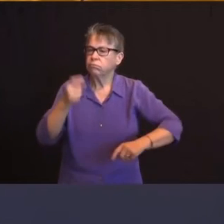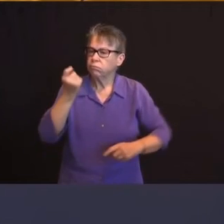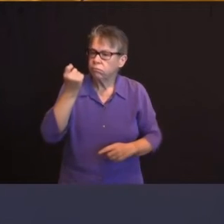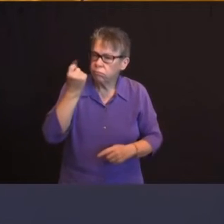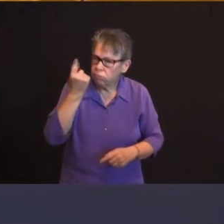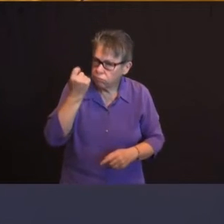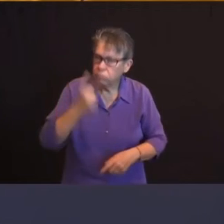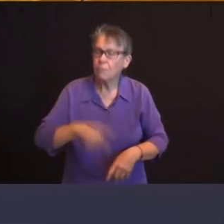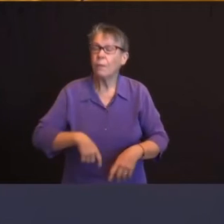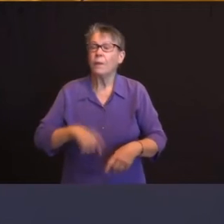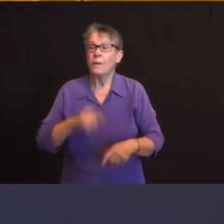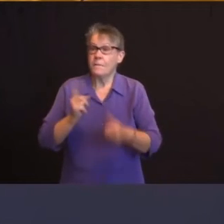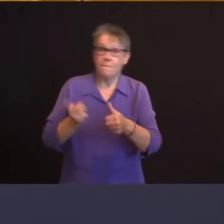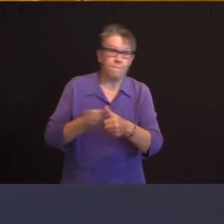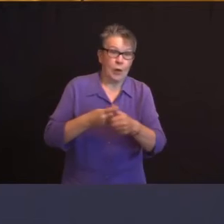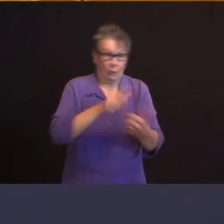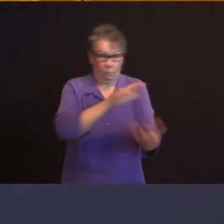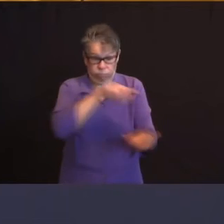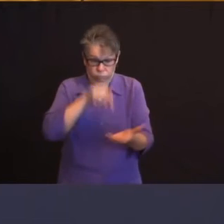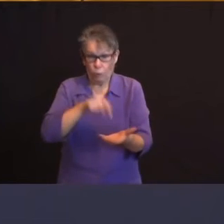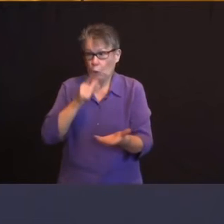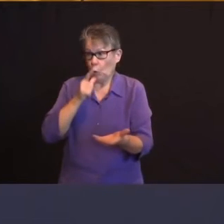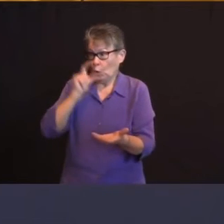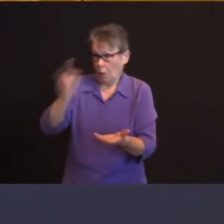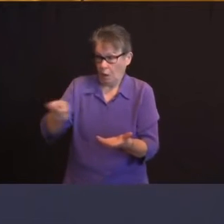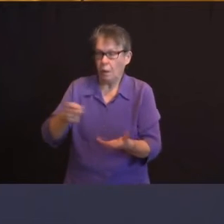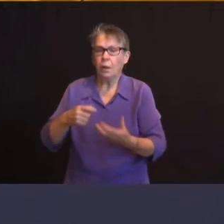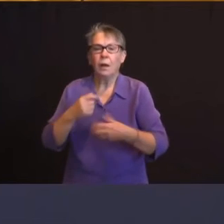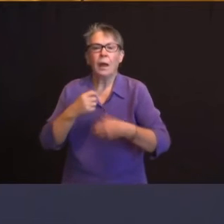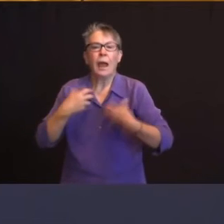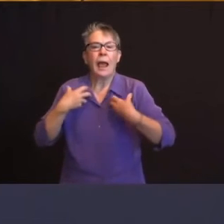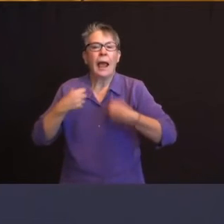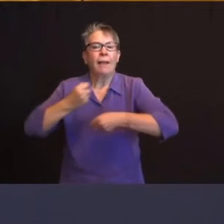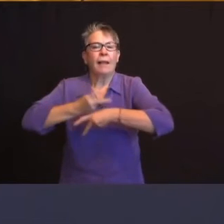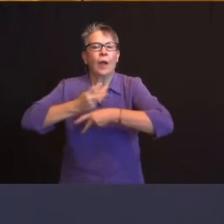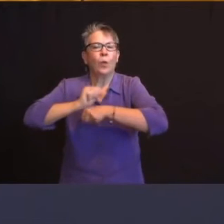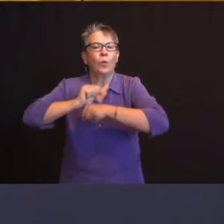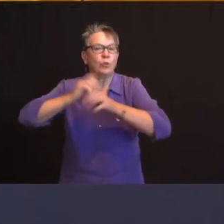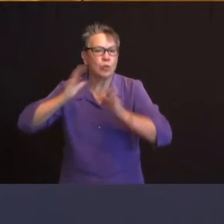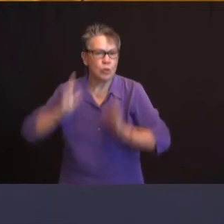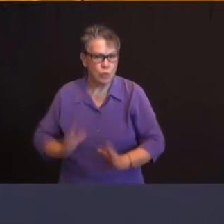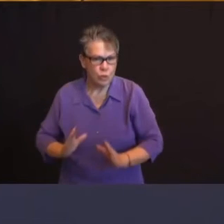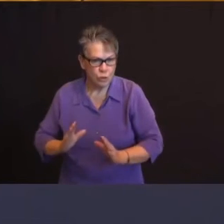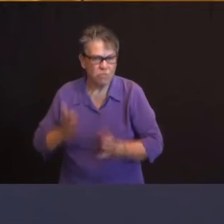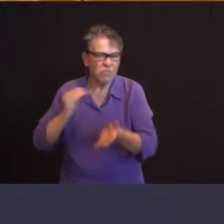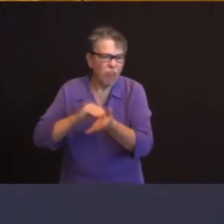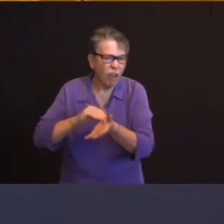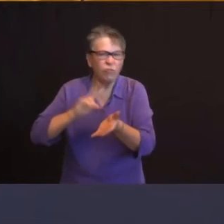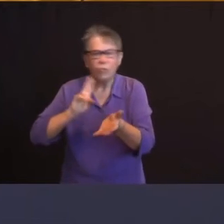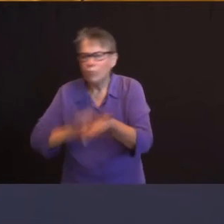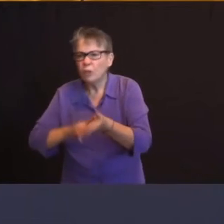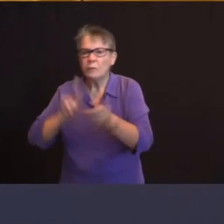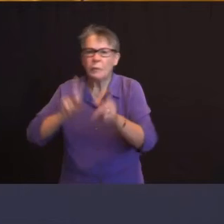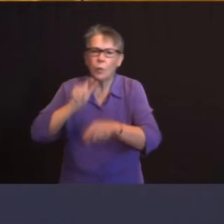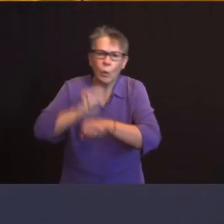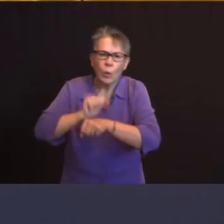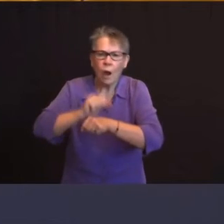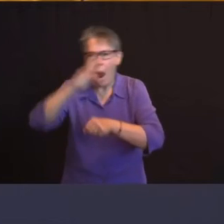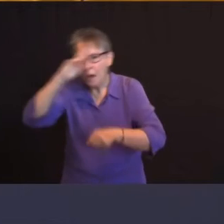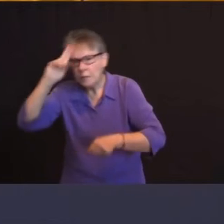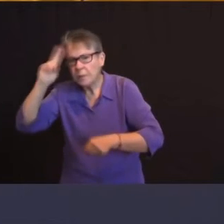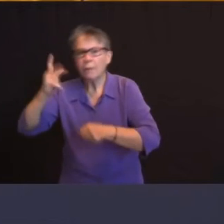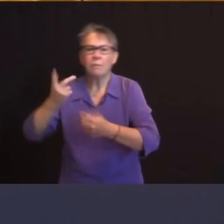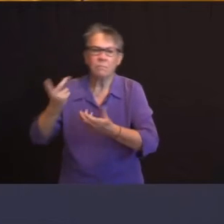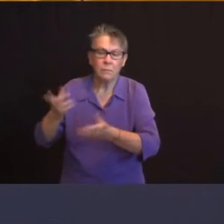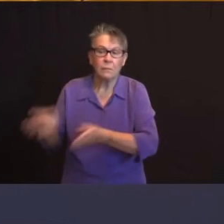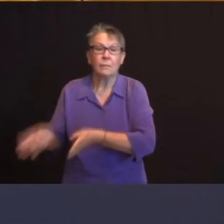and long-term care. And I would just say this, I'm not going to address the specifics of which hospitals are in